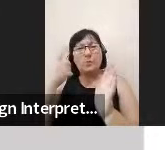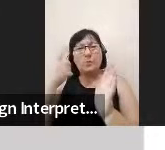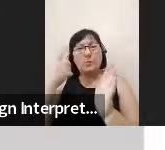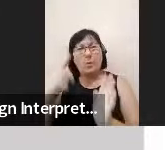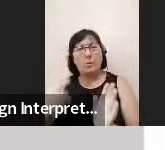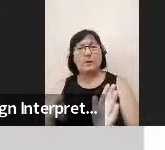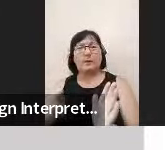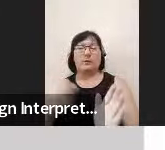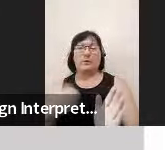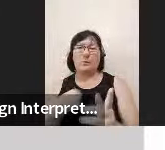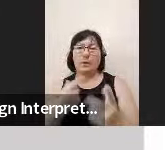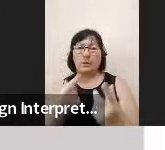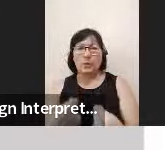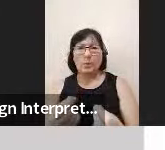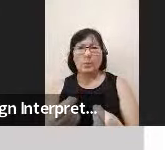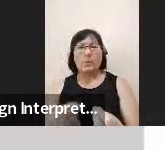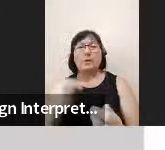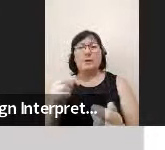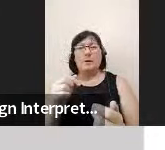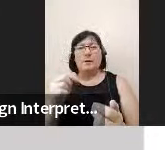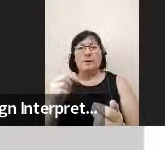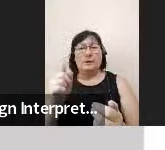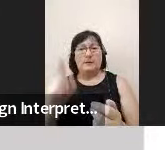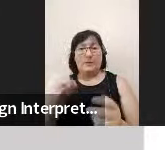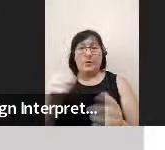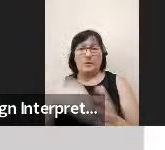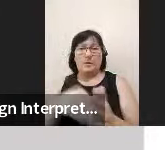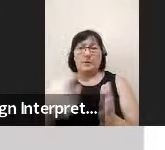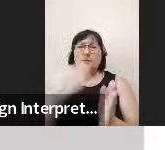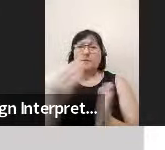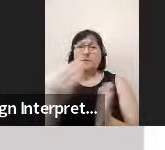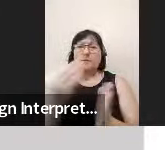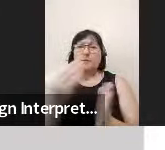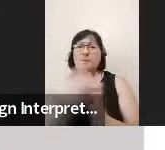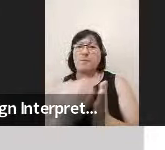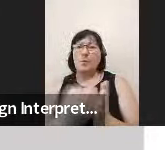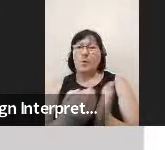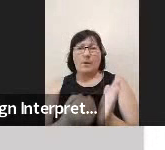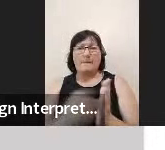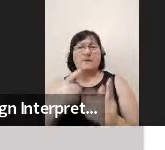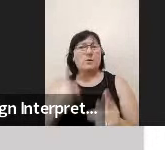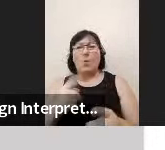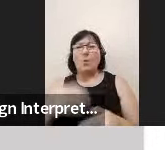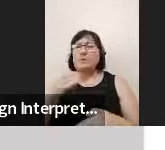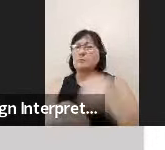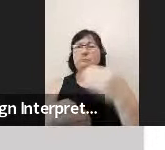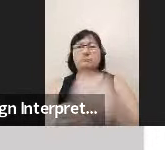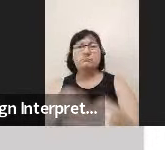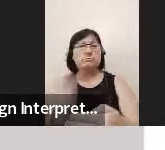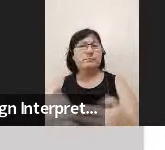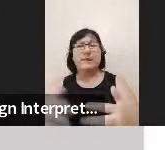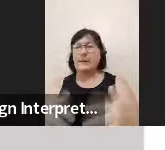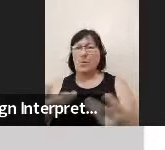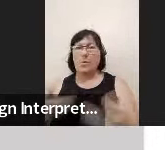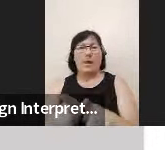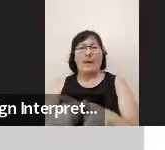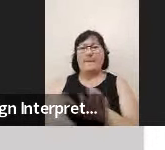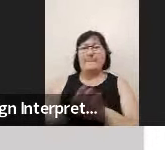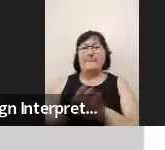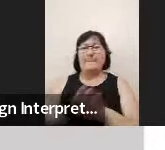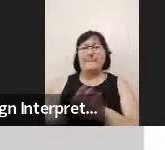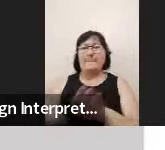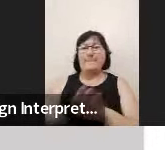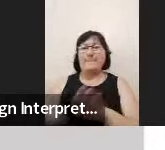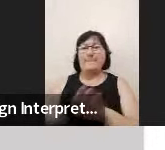you are in this program is not as frequent as you used to get. It doesn't mean that you're not going to be audited. It doesn't mean that you're not going to be